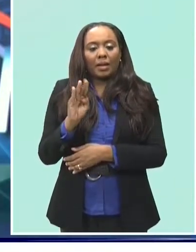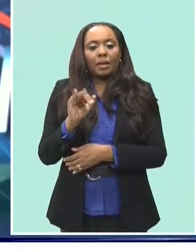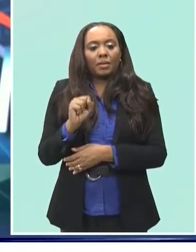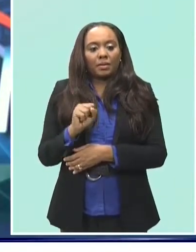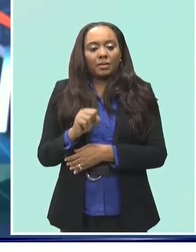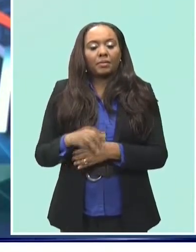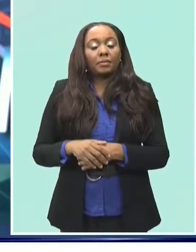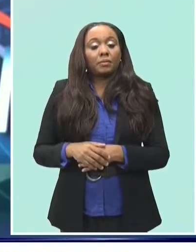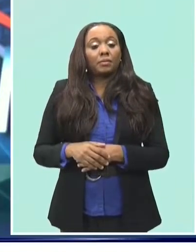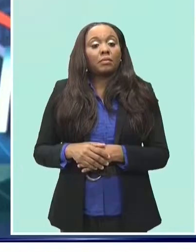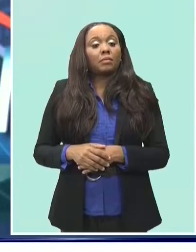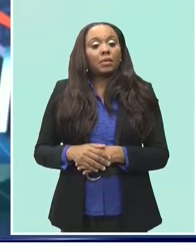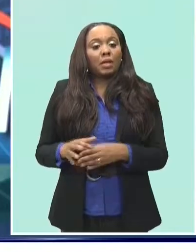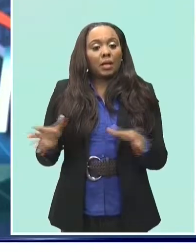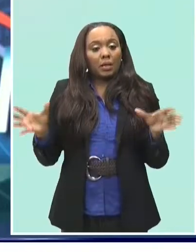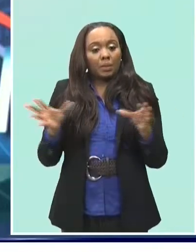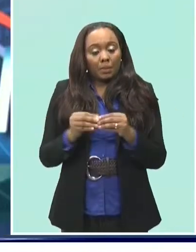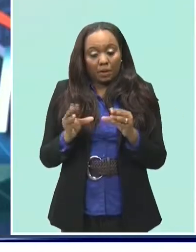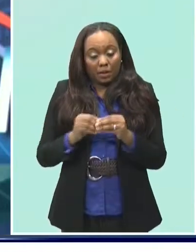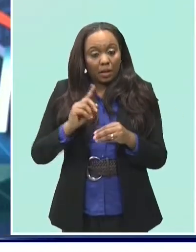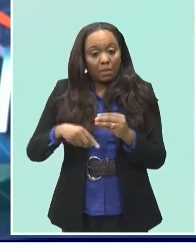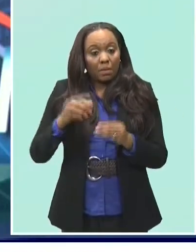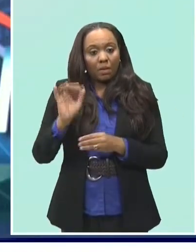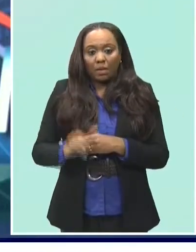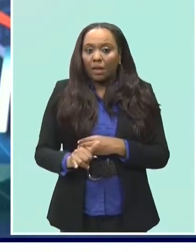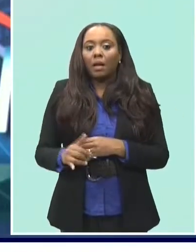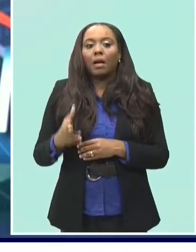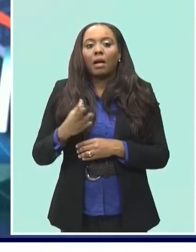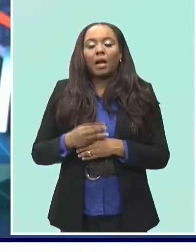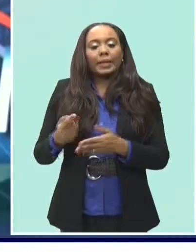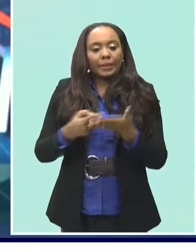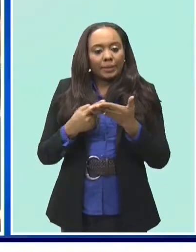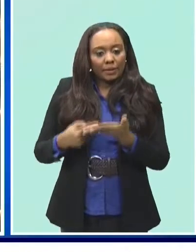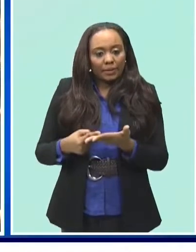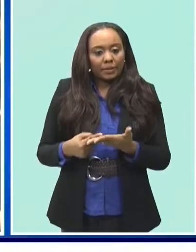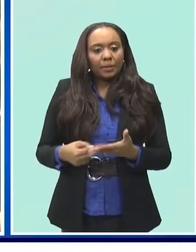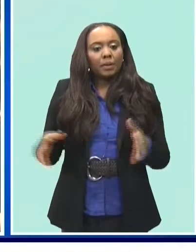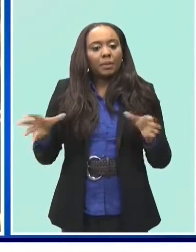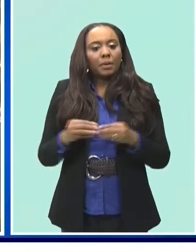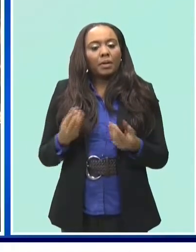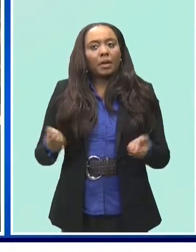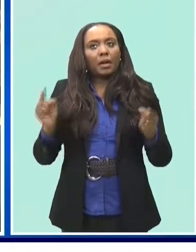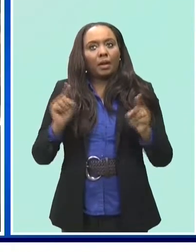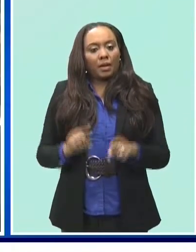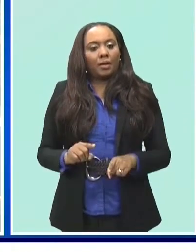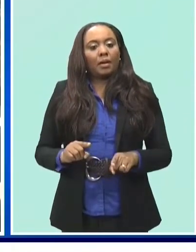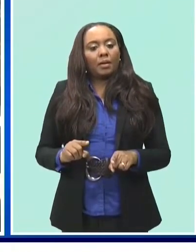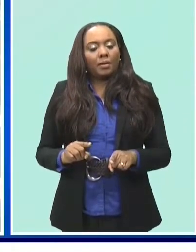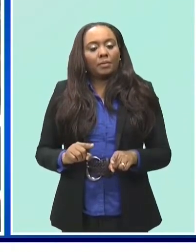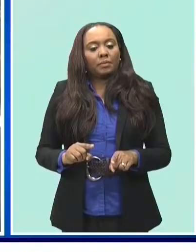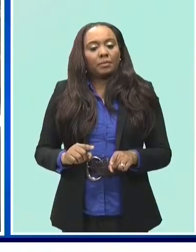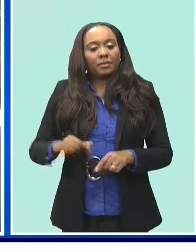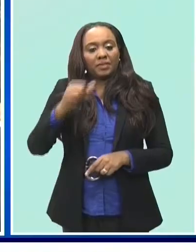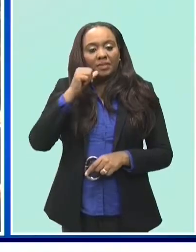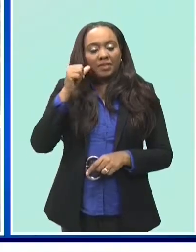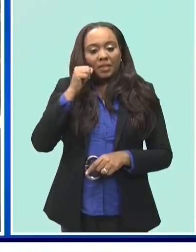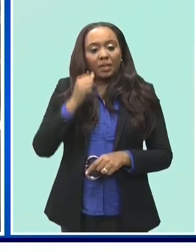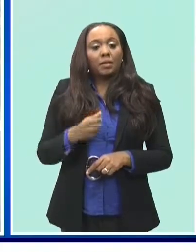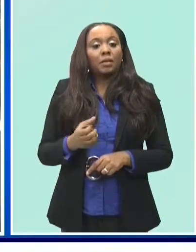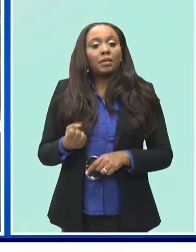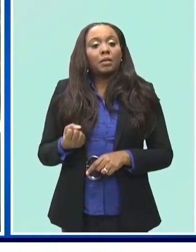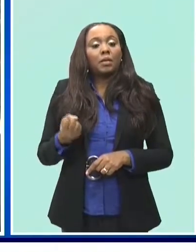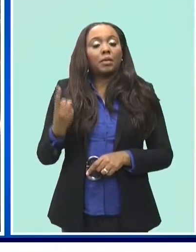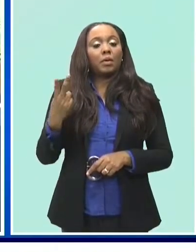meeting of the Joint Select Committee on Medicinal Cannabis. Now, during that meeting, which took place at the Lloyd Erskine Sanford Center, the 12-member